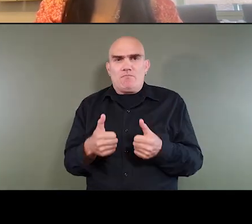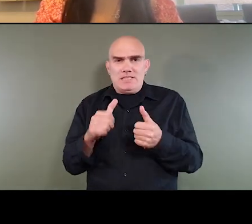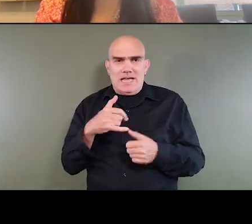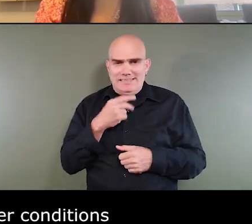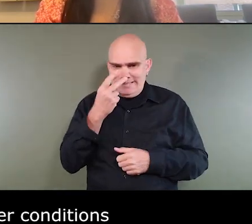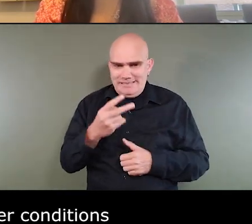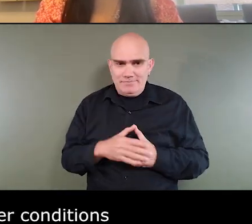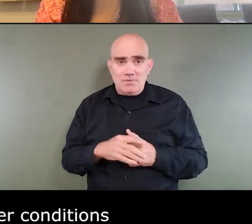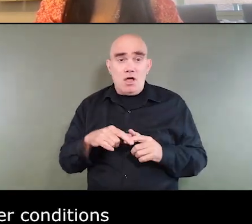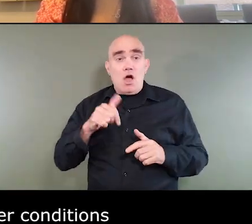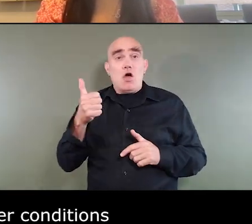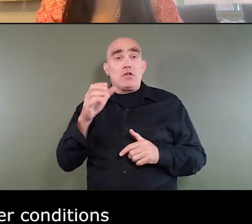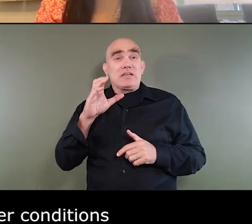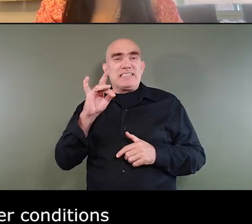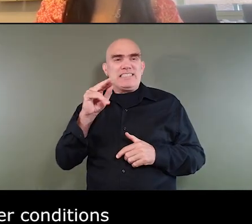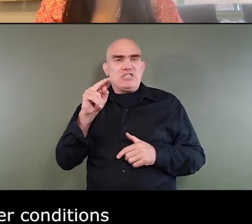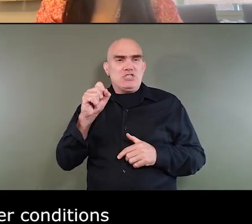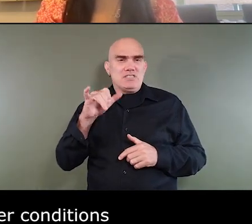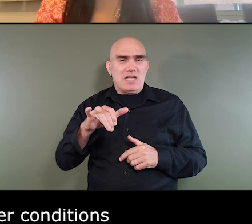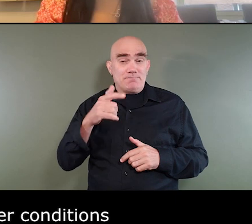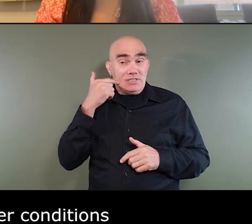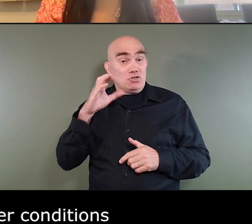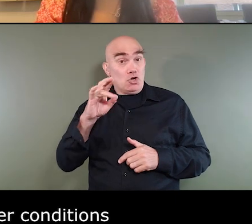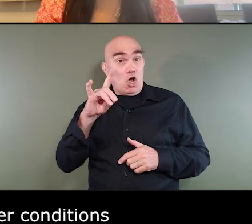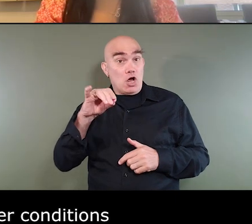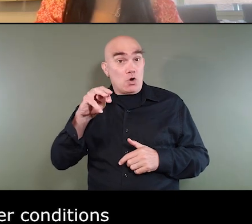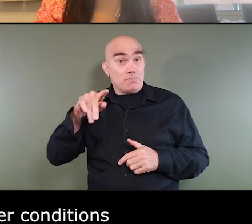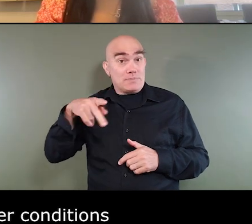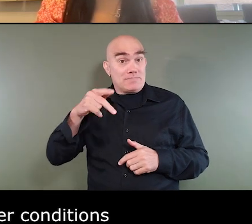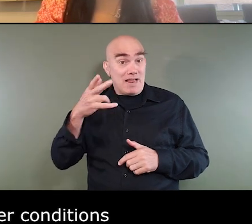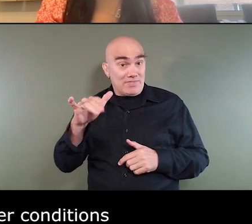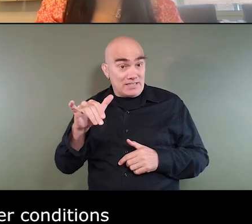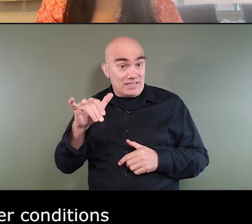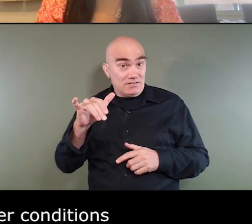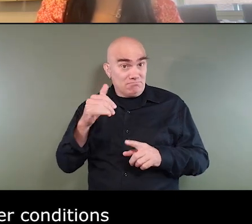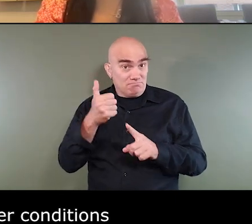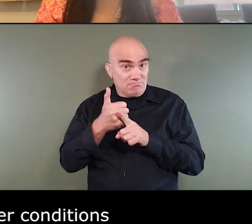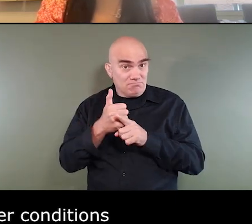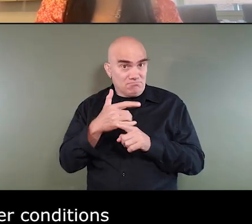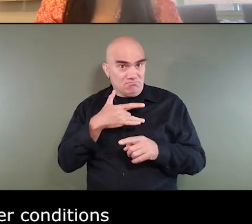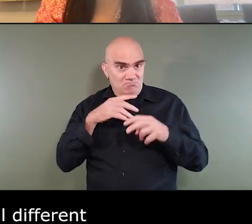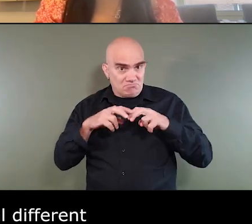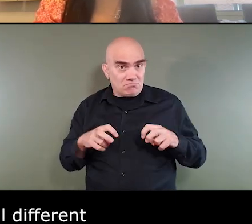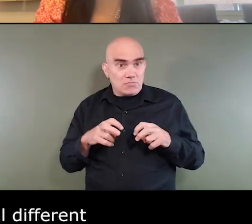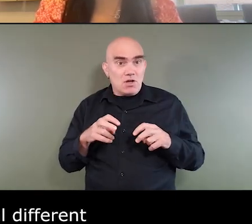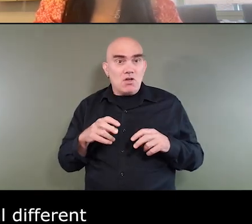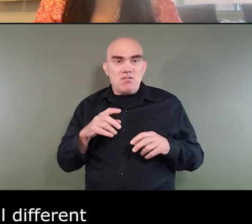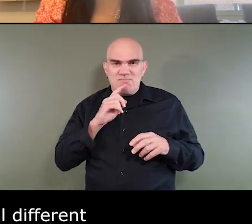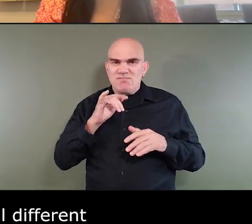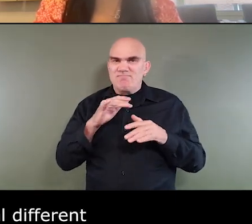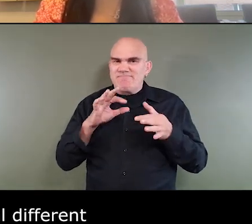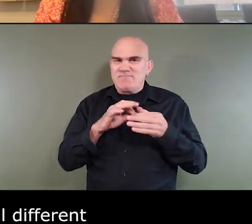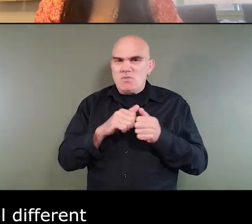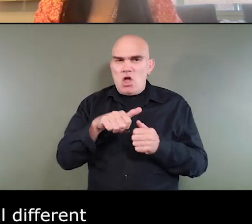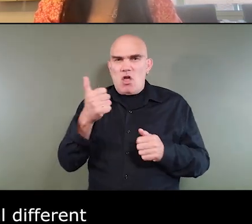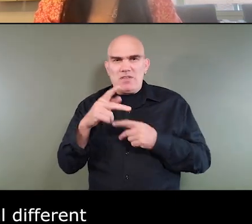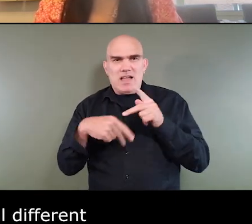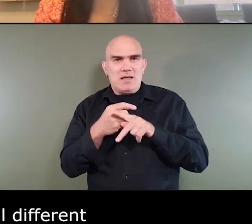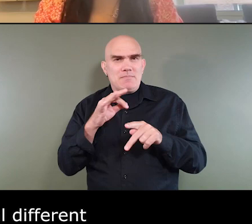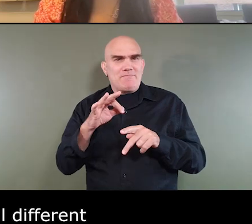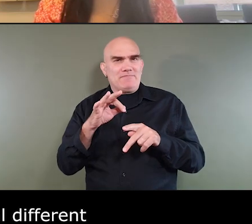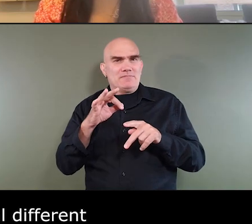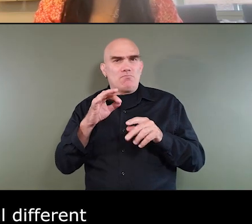see. And then there are other conditions that, because cardiomyopathy does go along with several different types